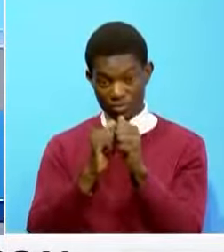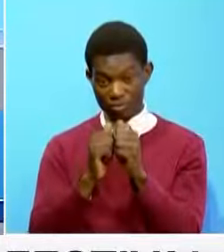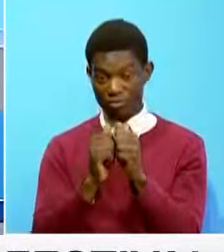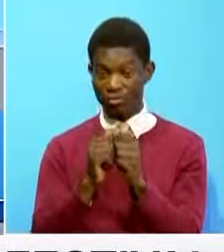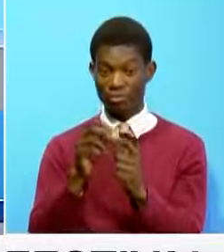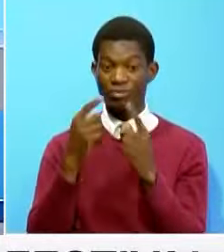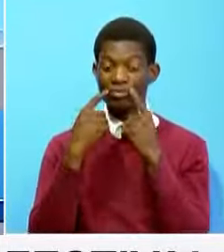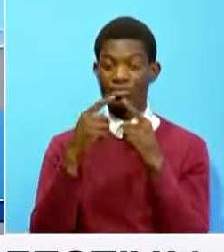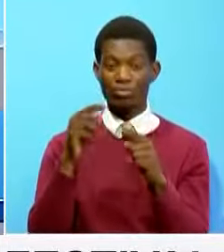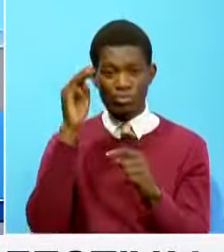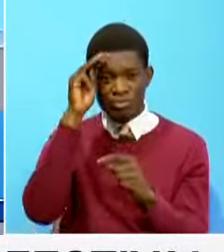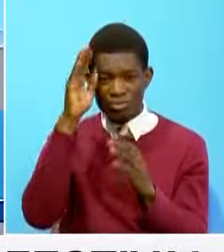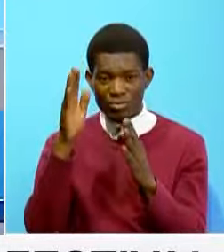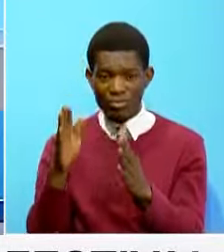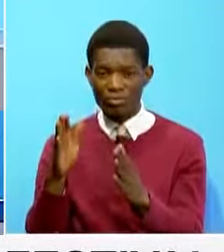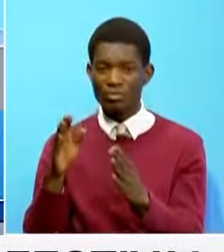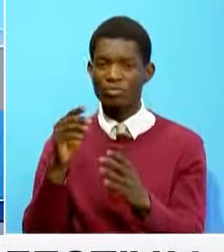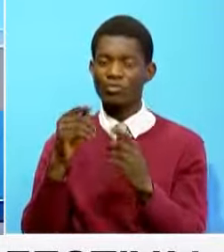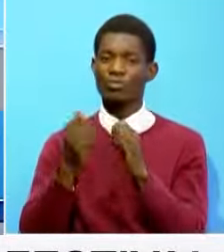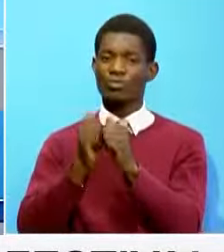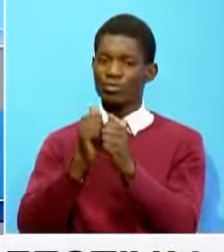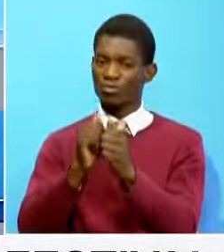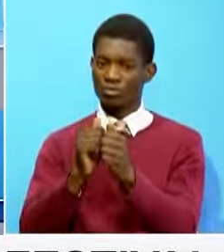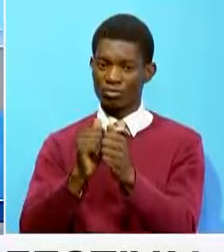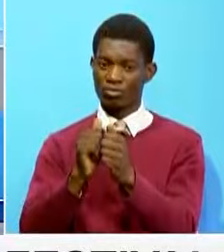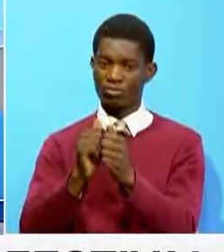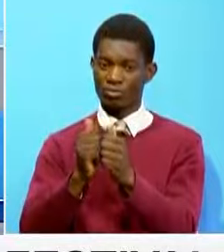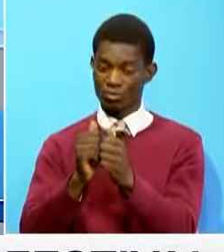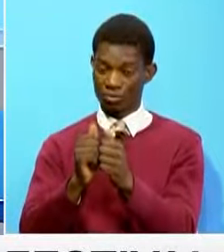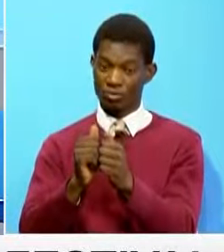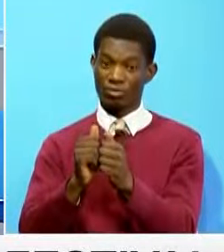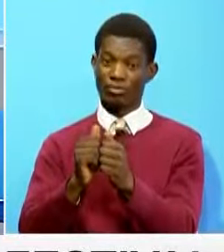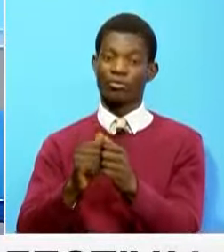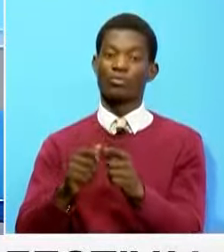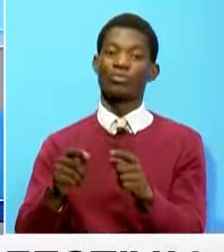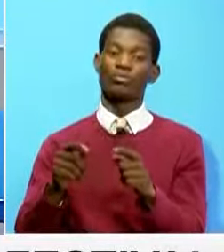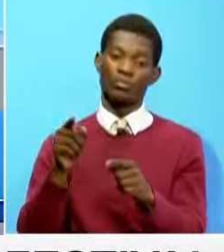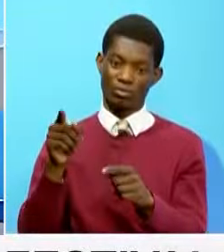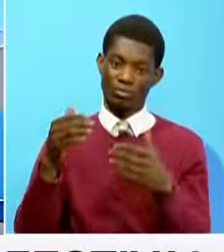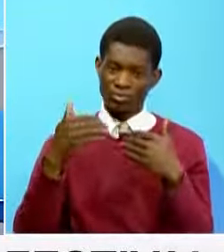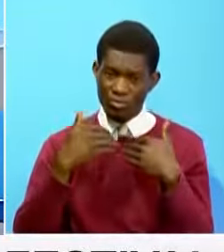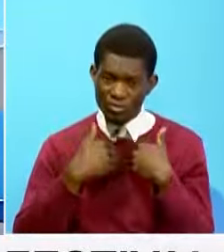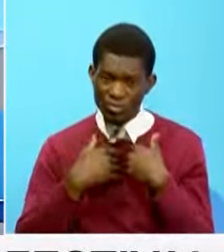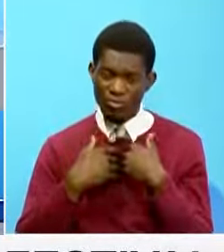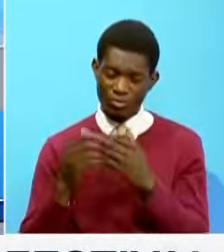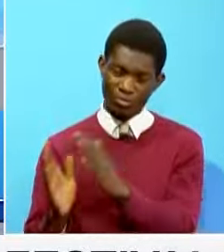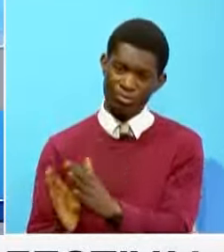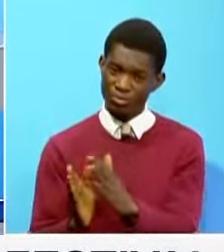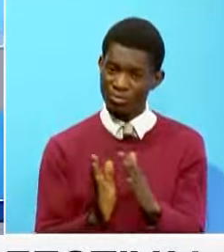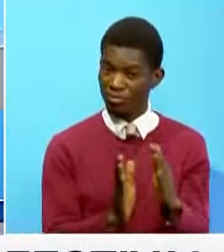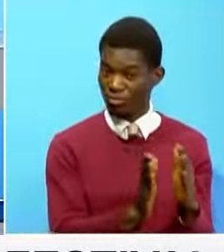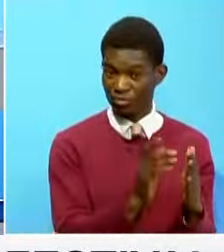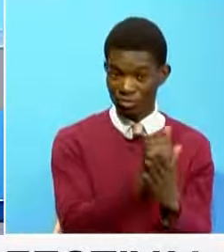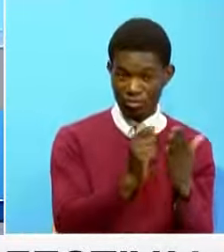of Sports and Arts in Luapula Province has launched activities leading into the first ever Mansa Community Sports Festival scheduled